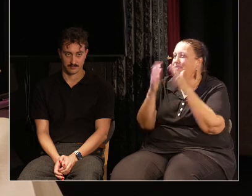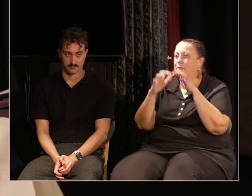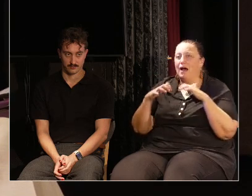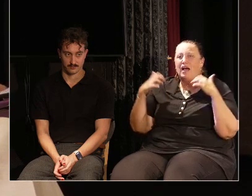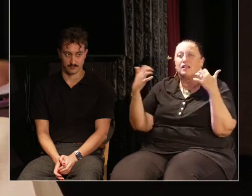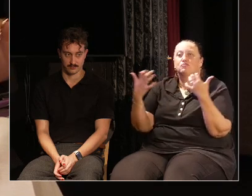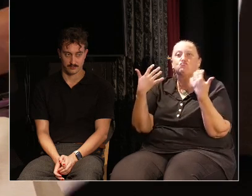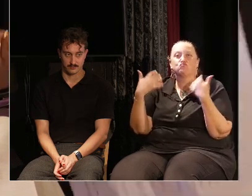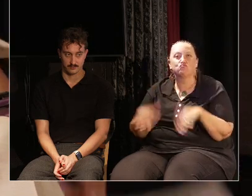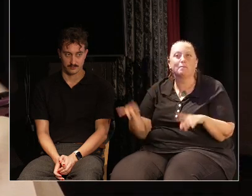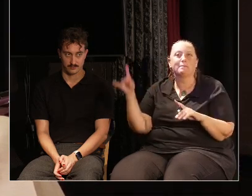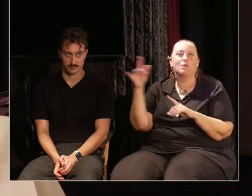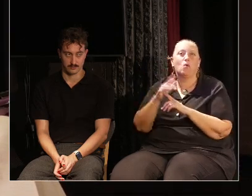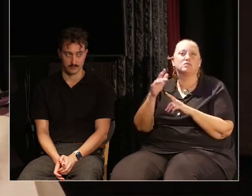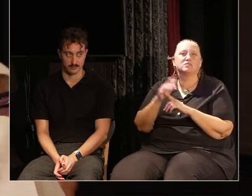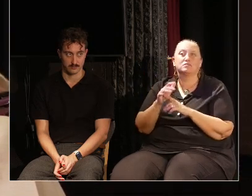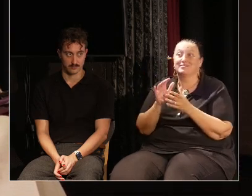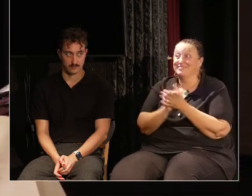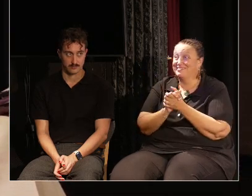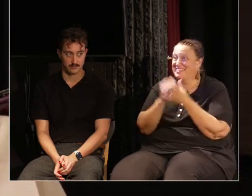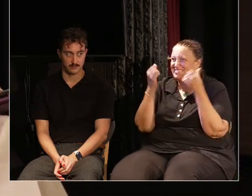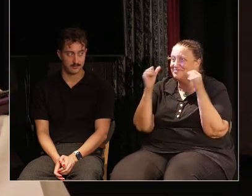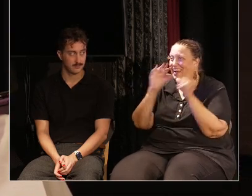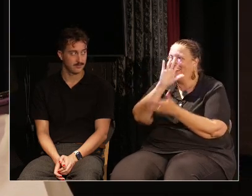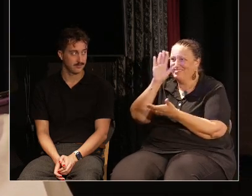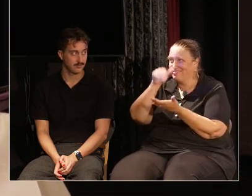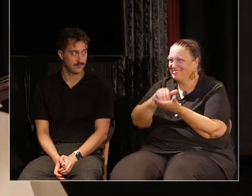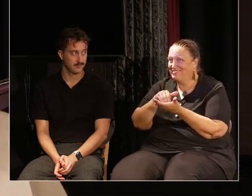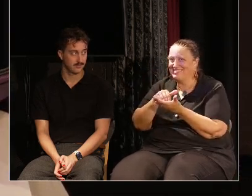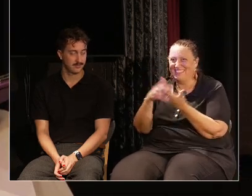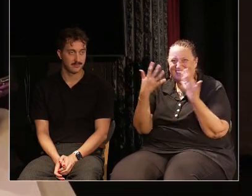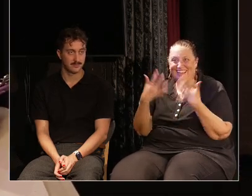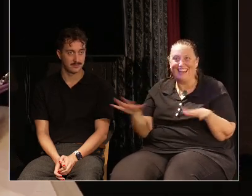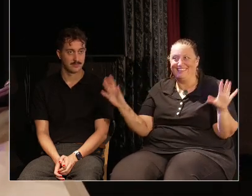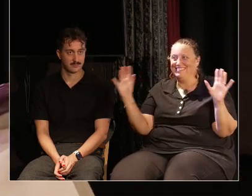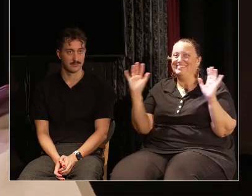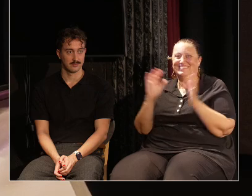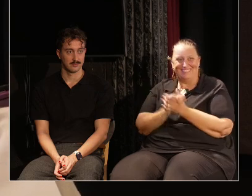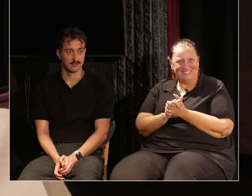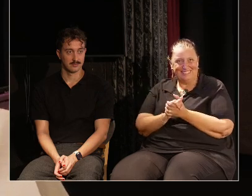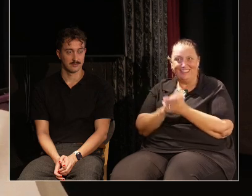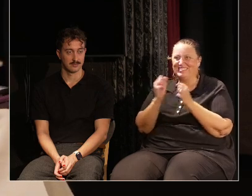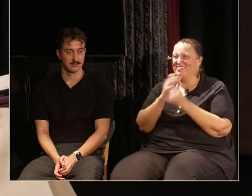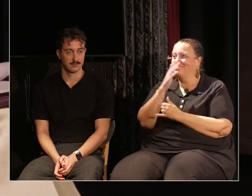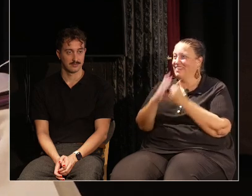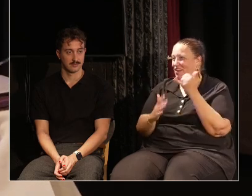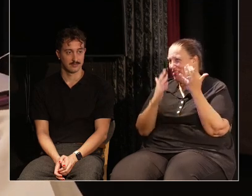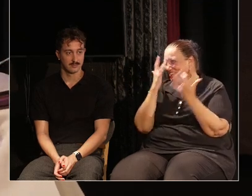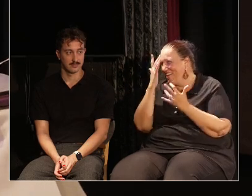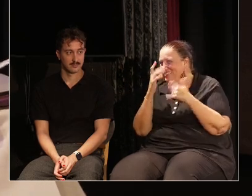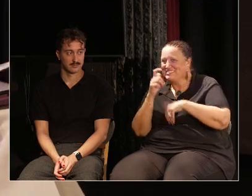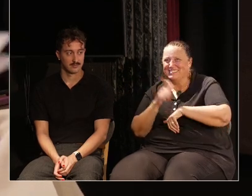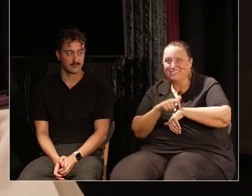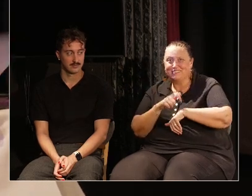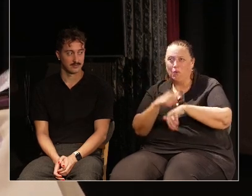too. All right. We've made it to the end, everybody. And we've got some final thoughts time. We've